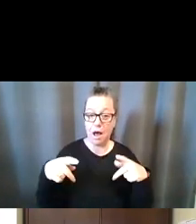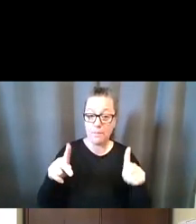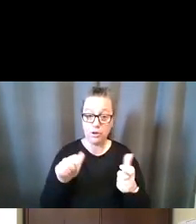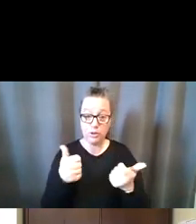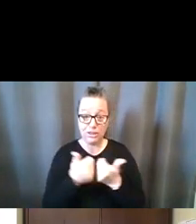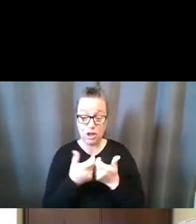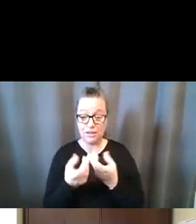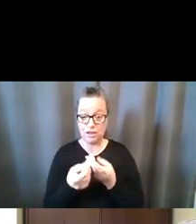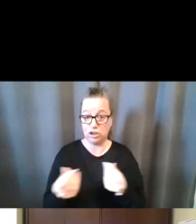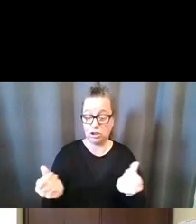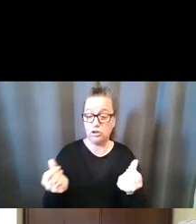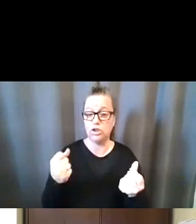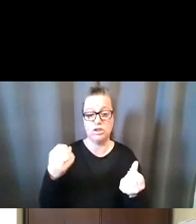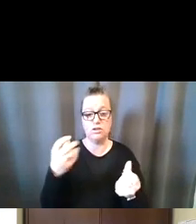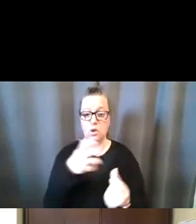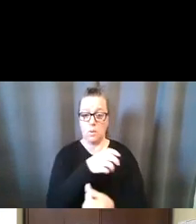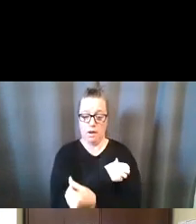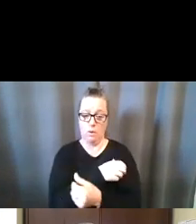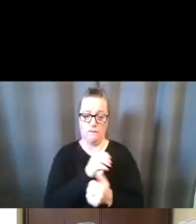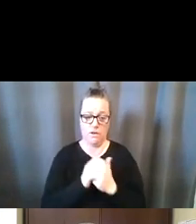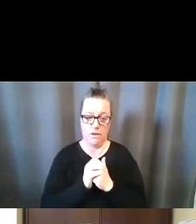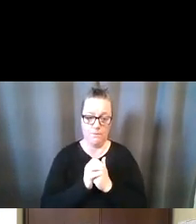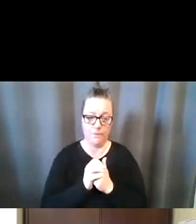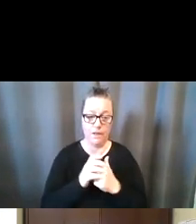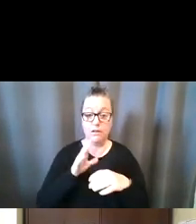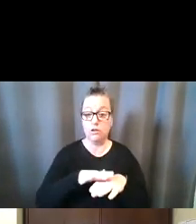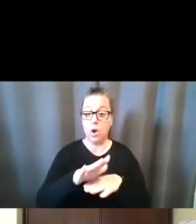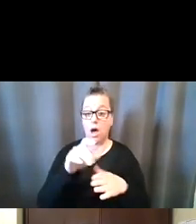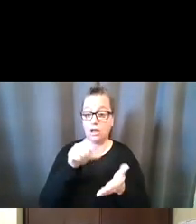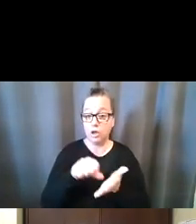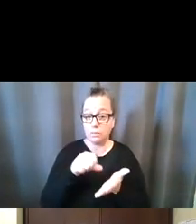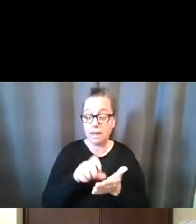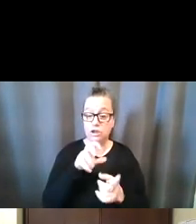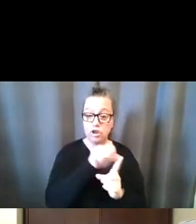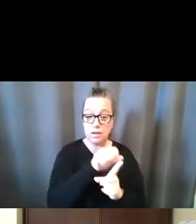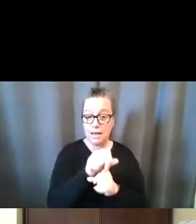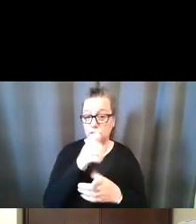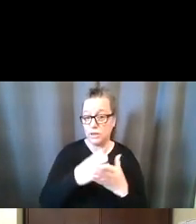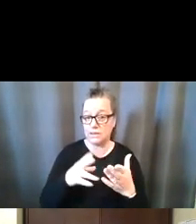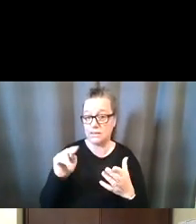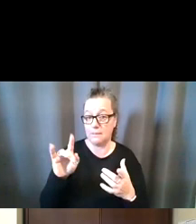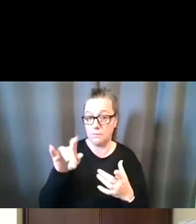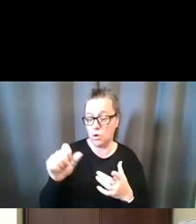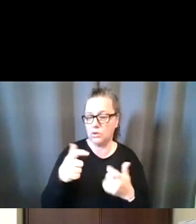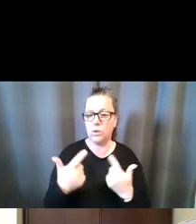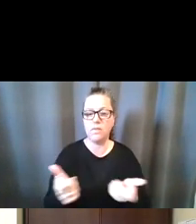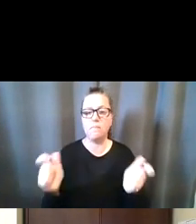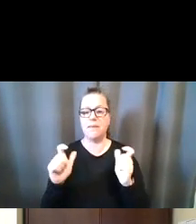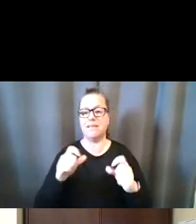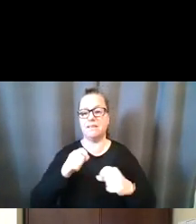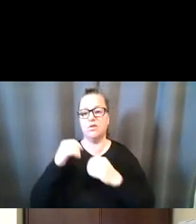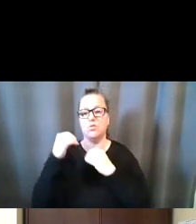and solutions is so powerful. So on your page, you're capturing some notes. What are the biggest restraining